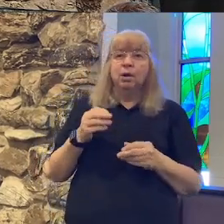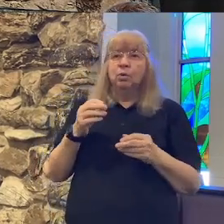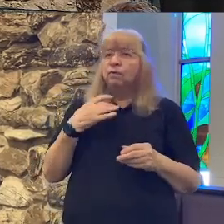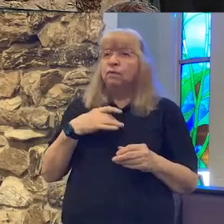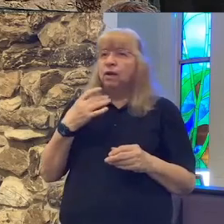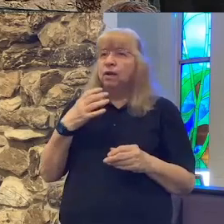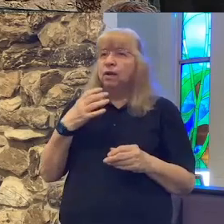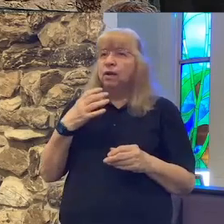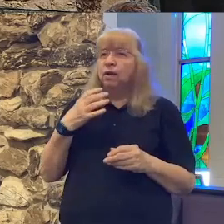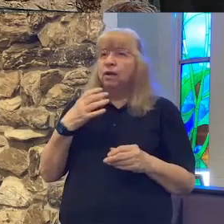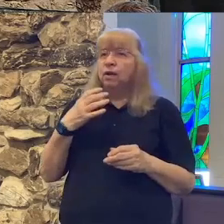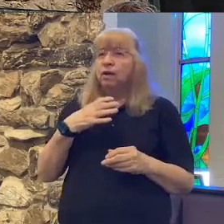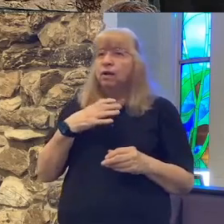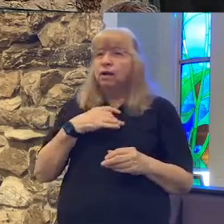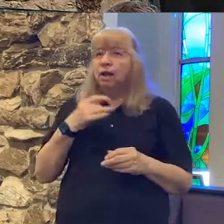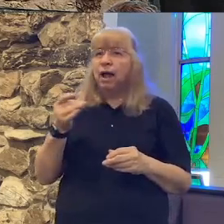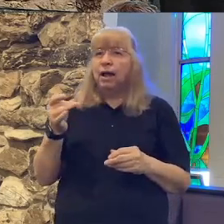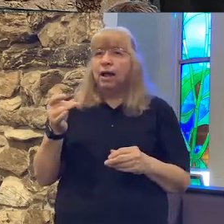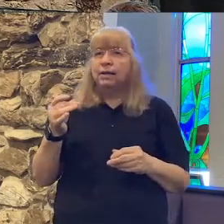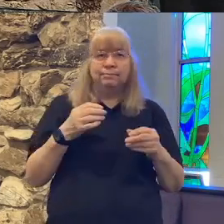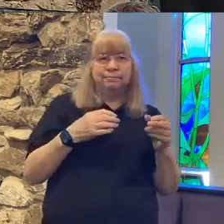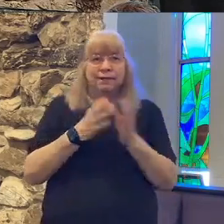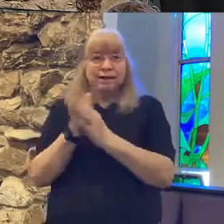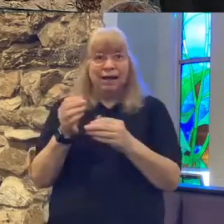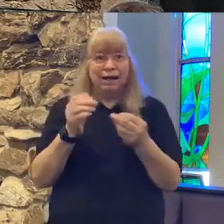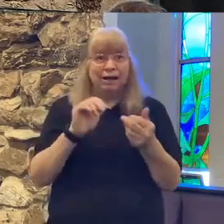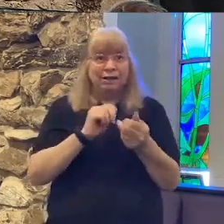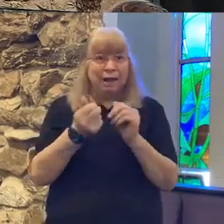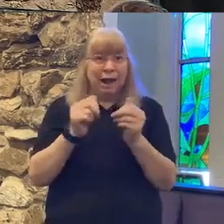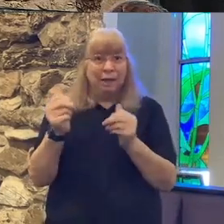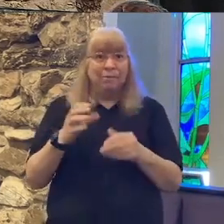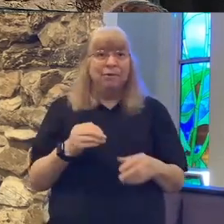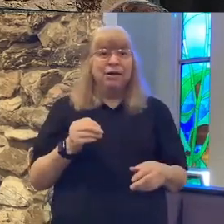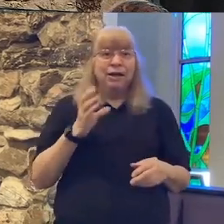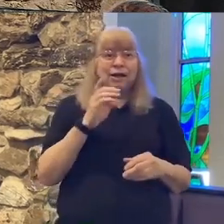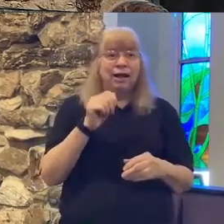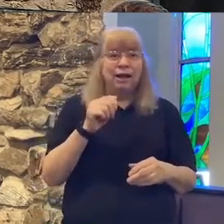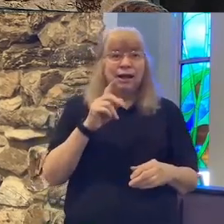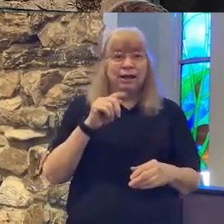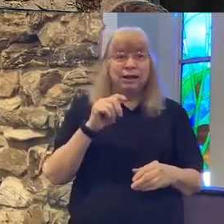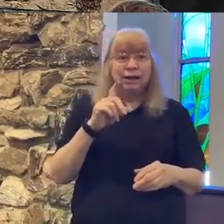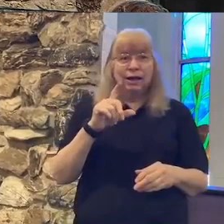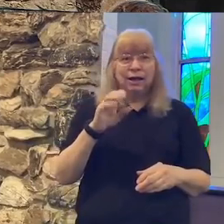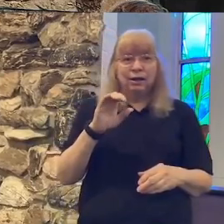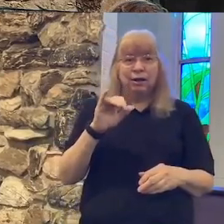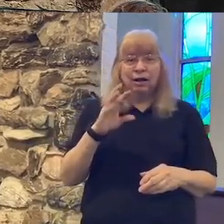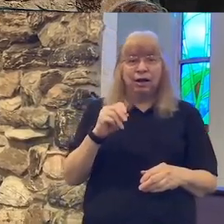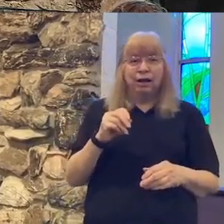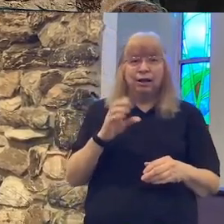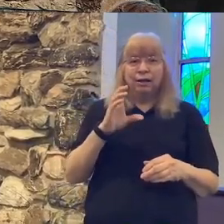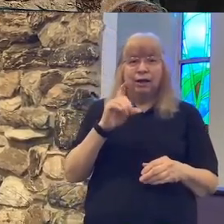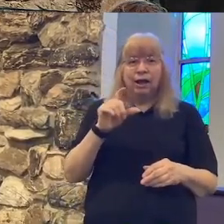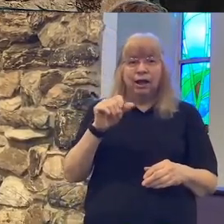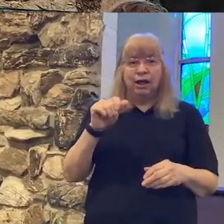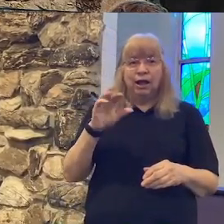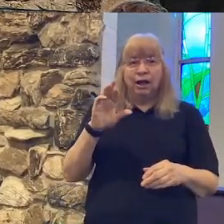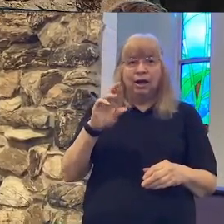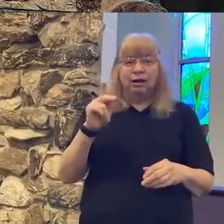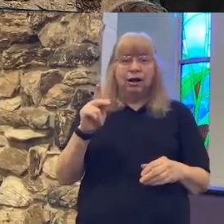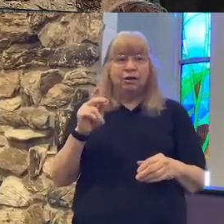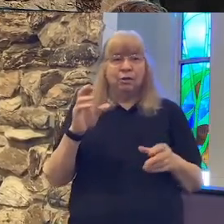that exciting game when Caitlin Clark makes the final basket that breaks another record?